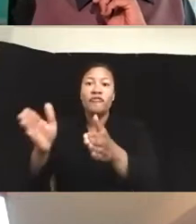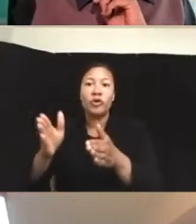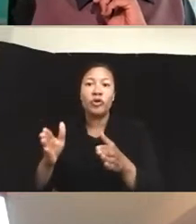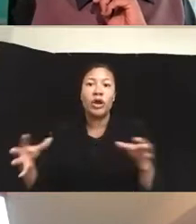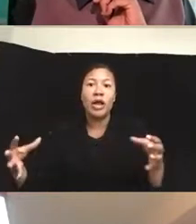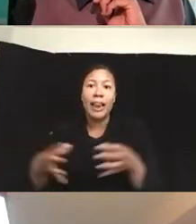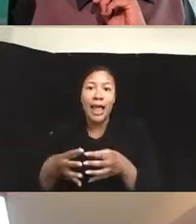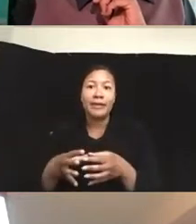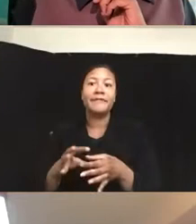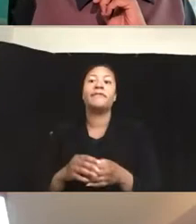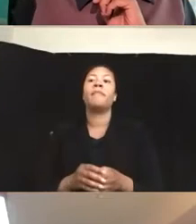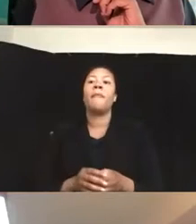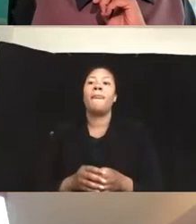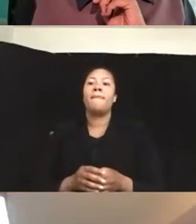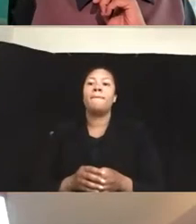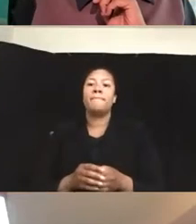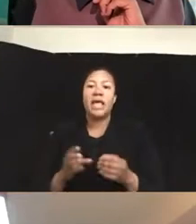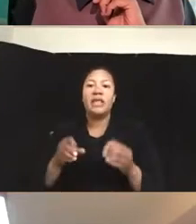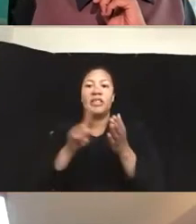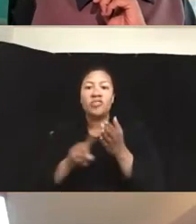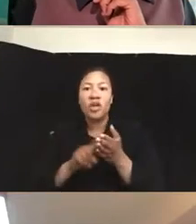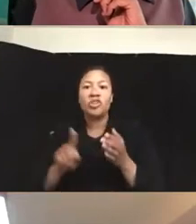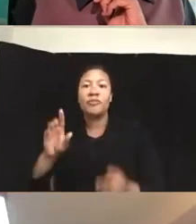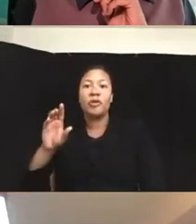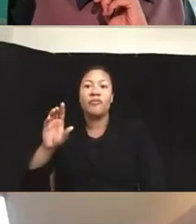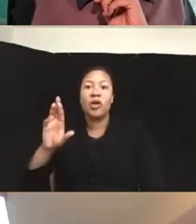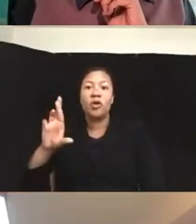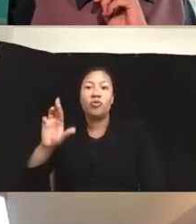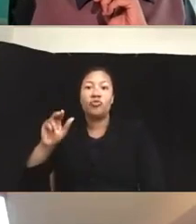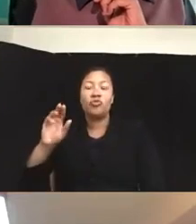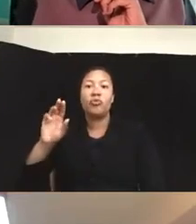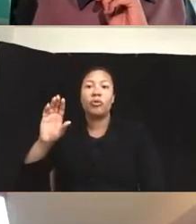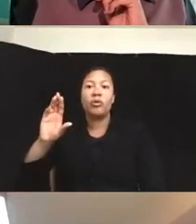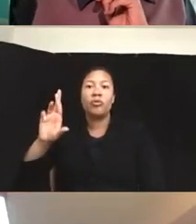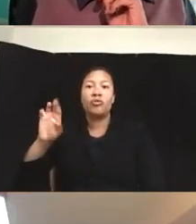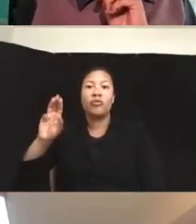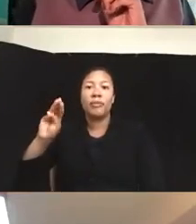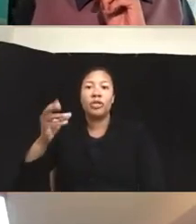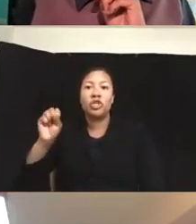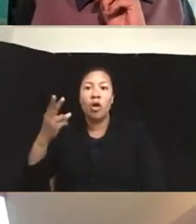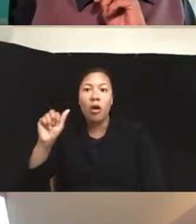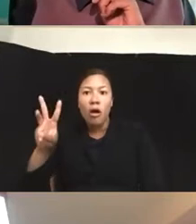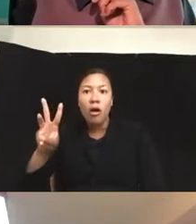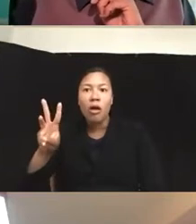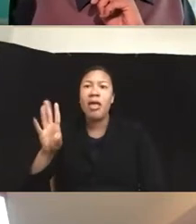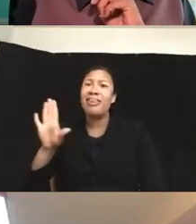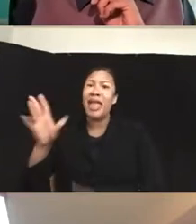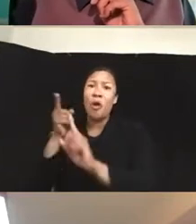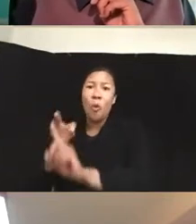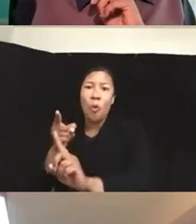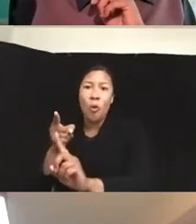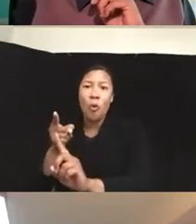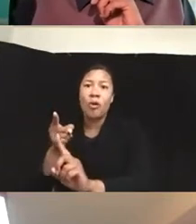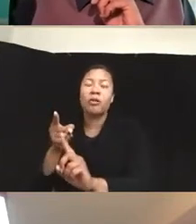Crenshaw, what we know is that they were trying to do something really specific in terms of